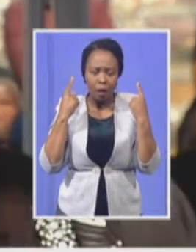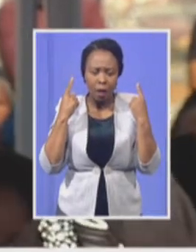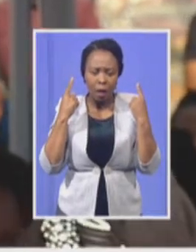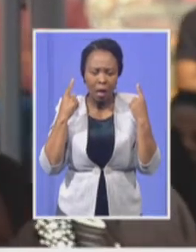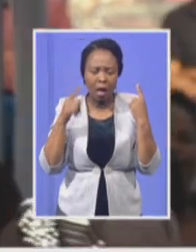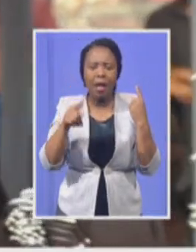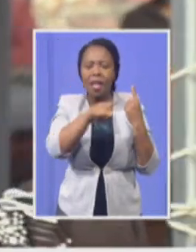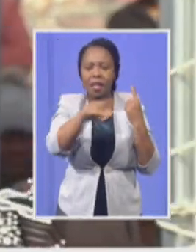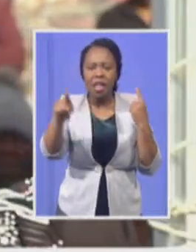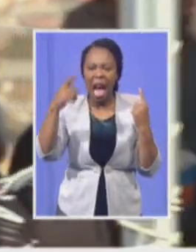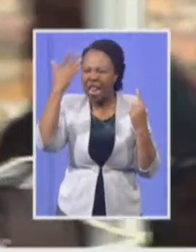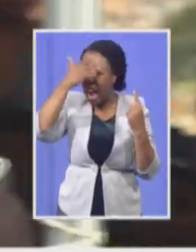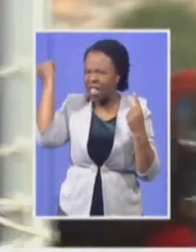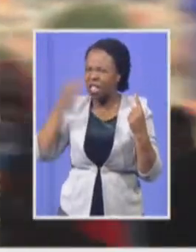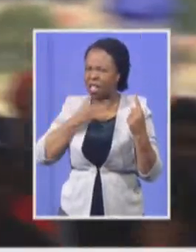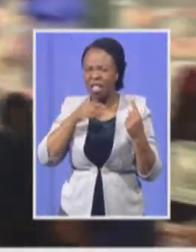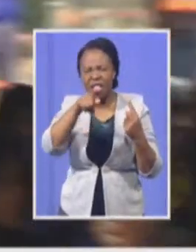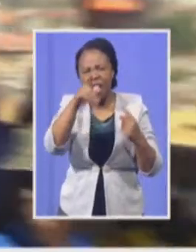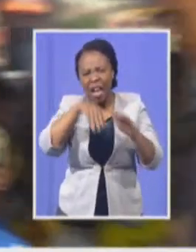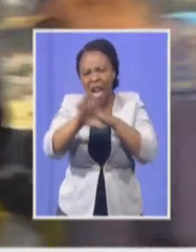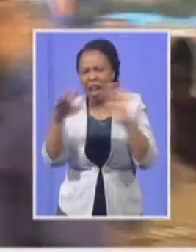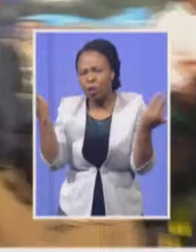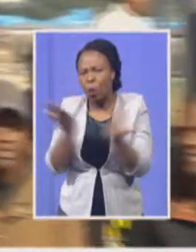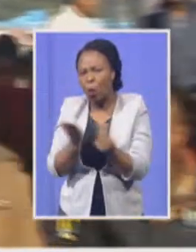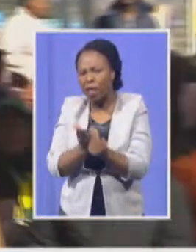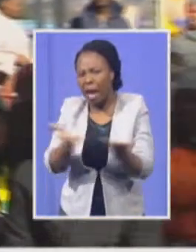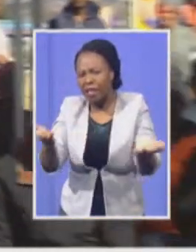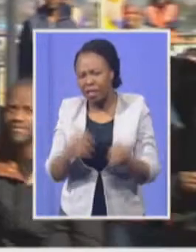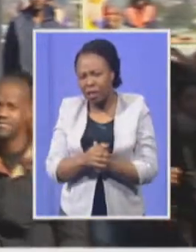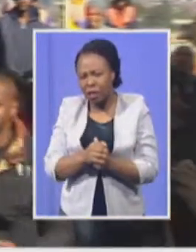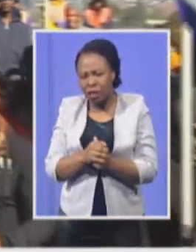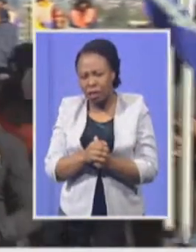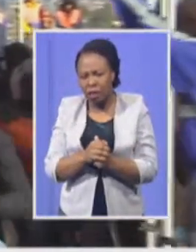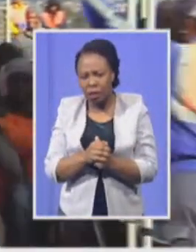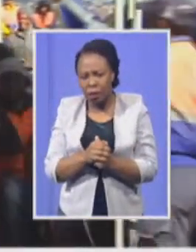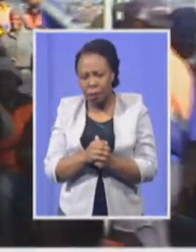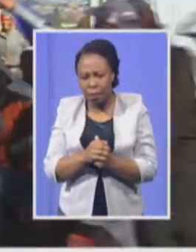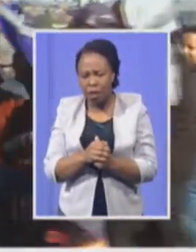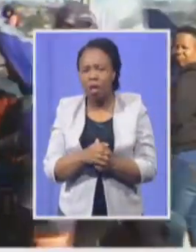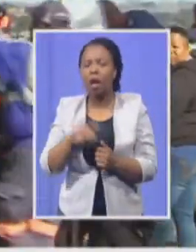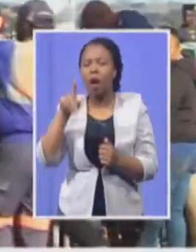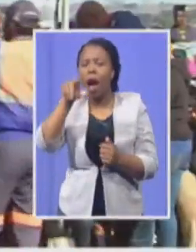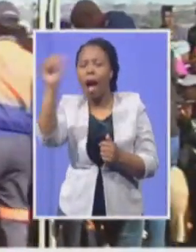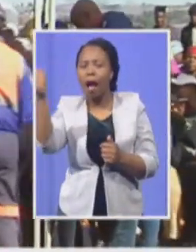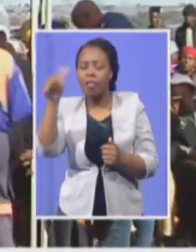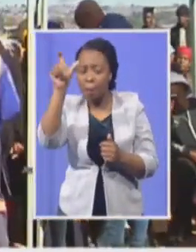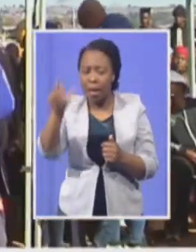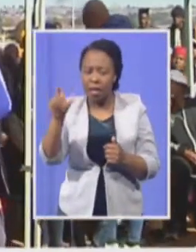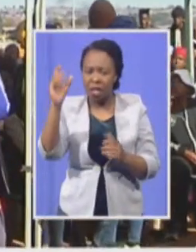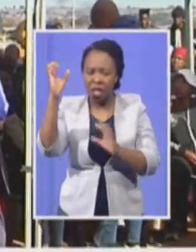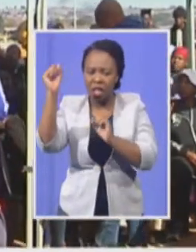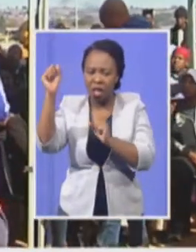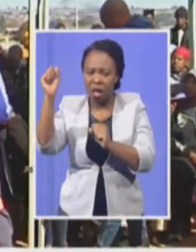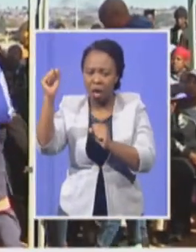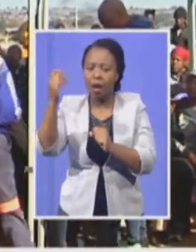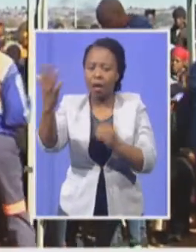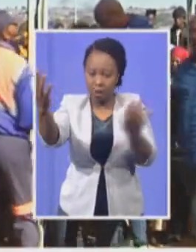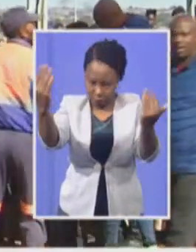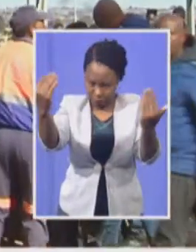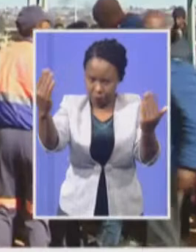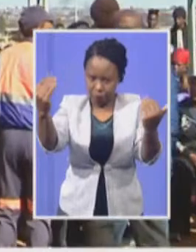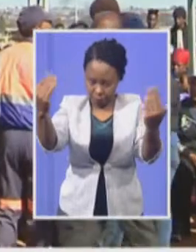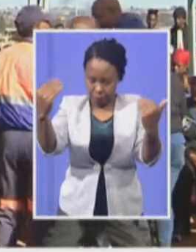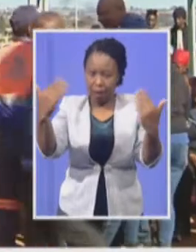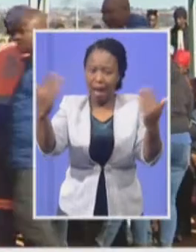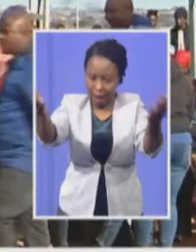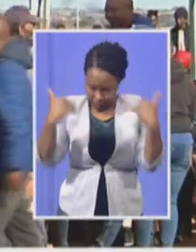antazi kanjani lesikolweni nje omunye safuna ukukhuluma ngithole only 4 sondelani la